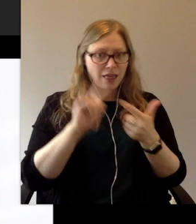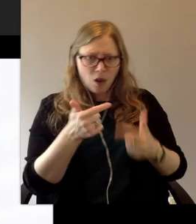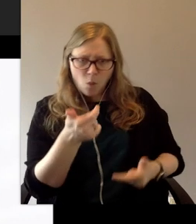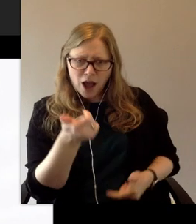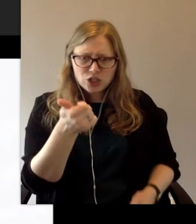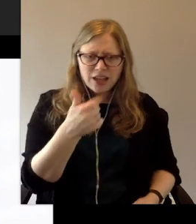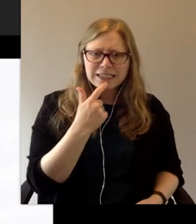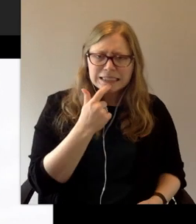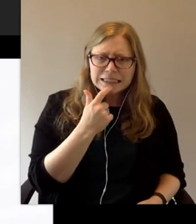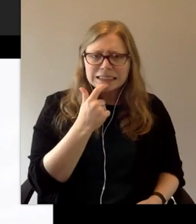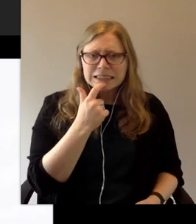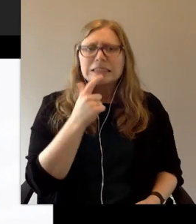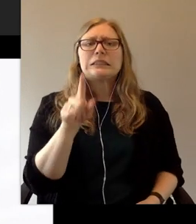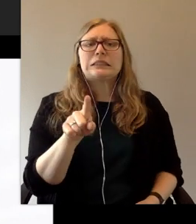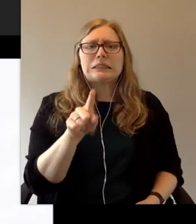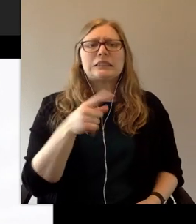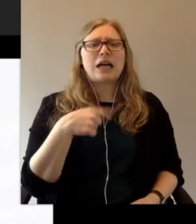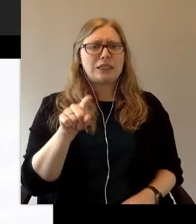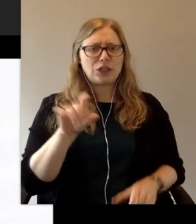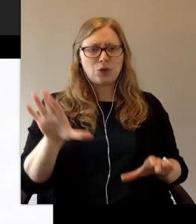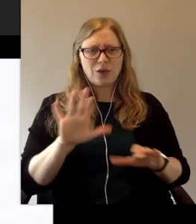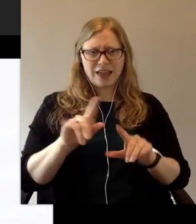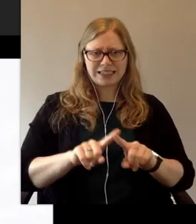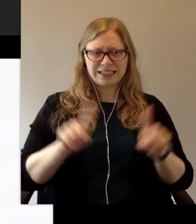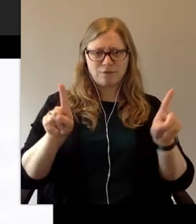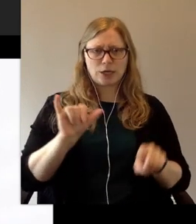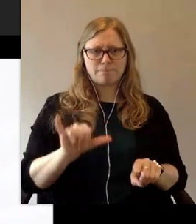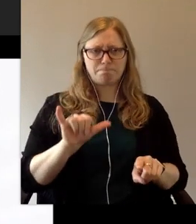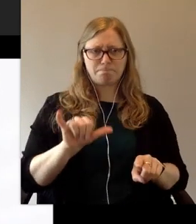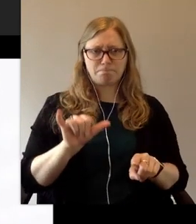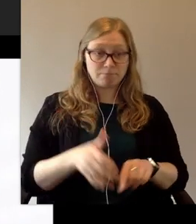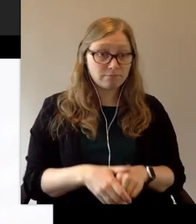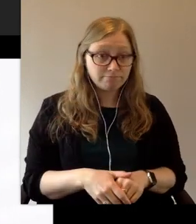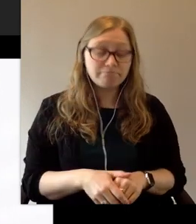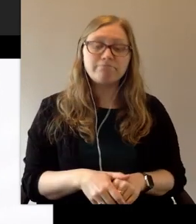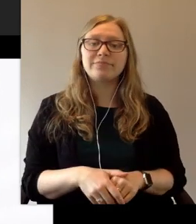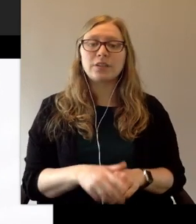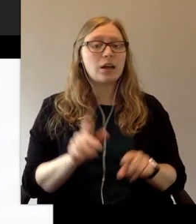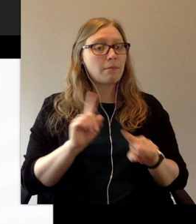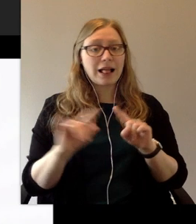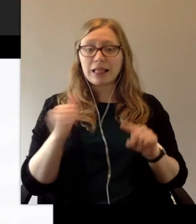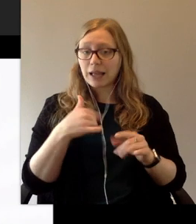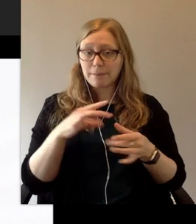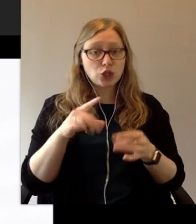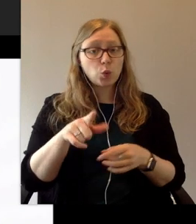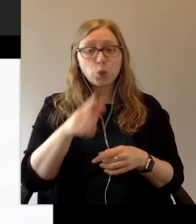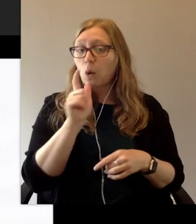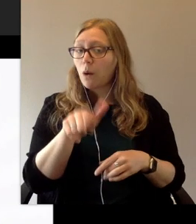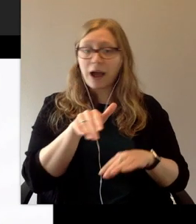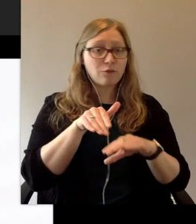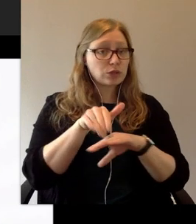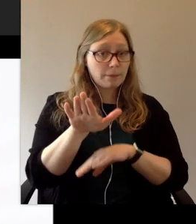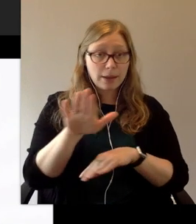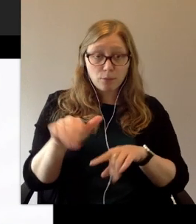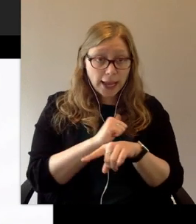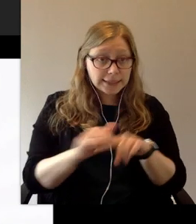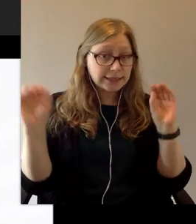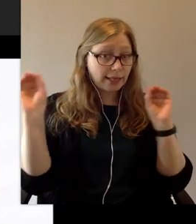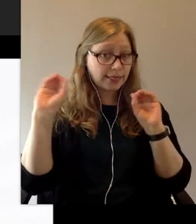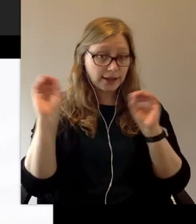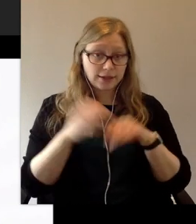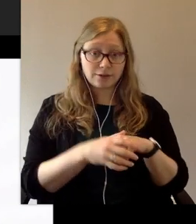yourself and understand what you needed to do different. Okay? But like I said, you will not have to submit your practices. You